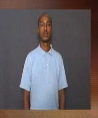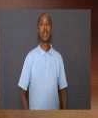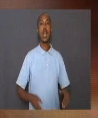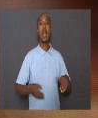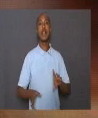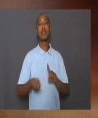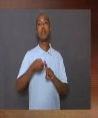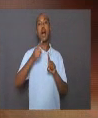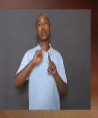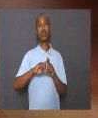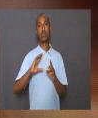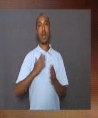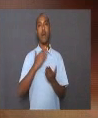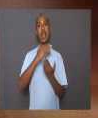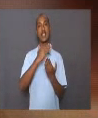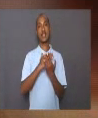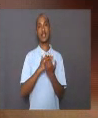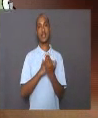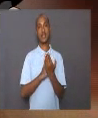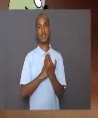Let's get back to our lesson.